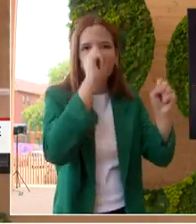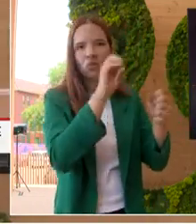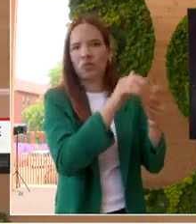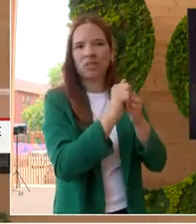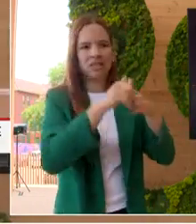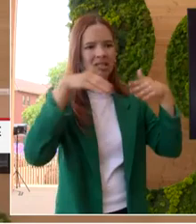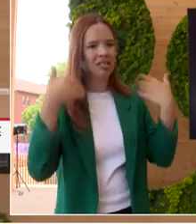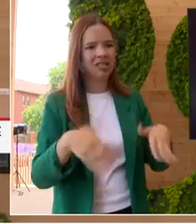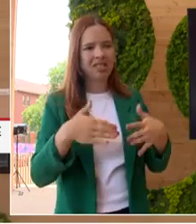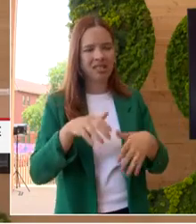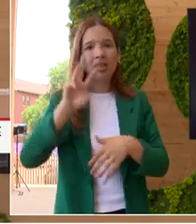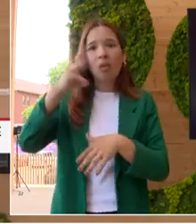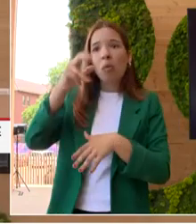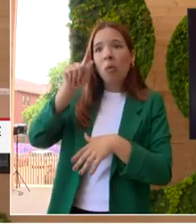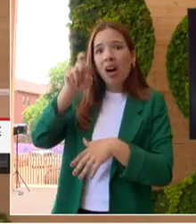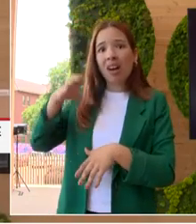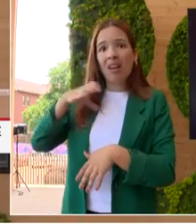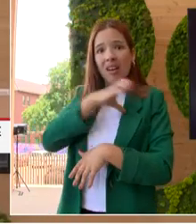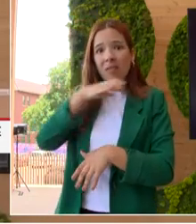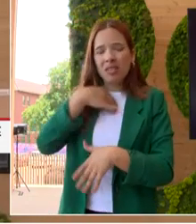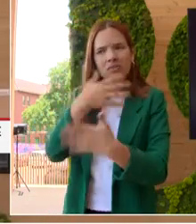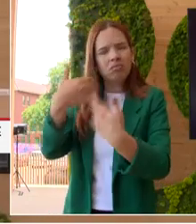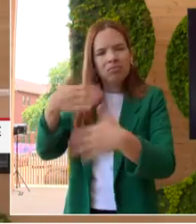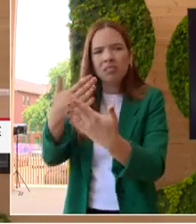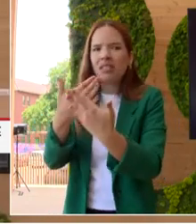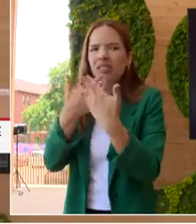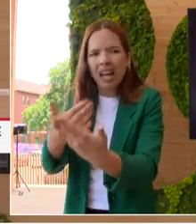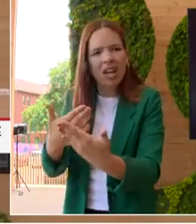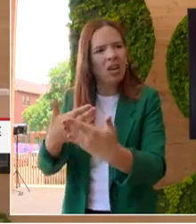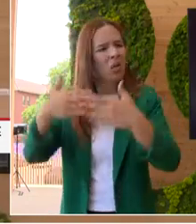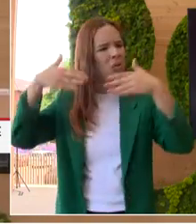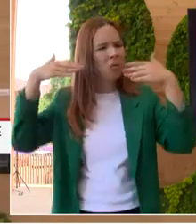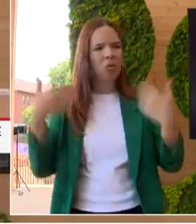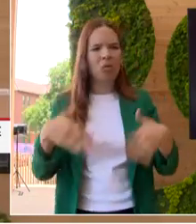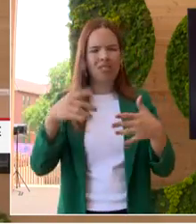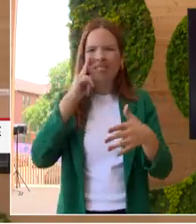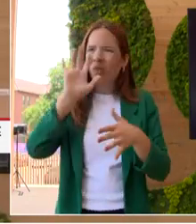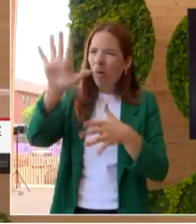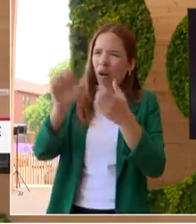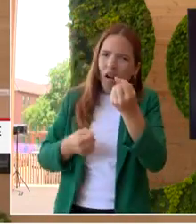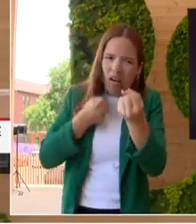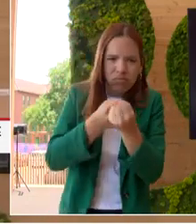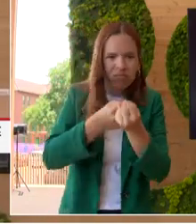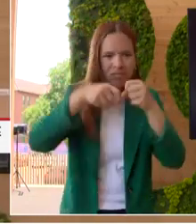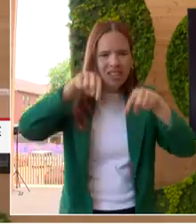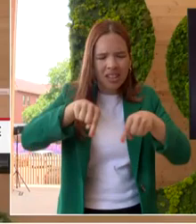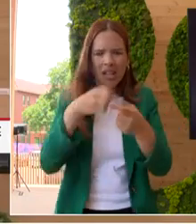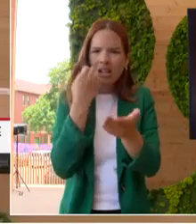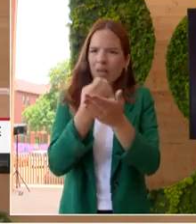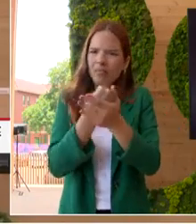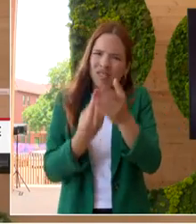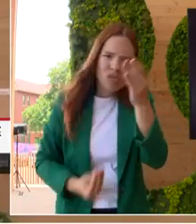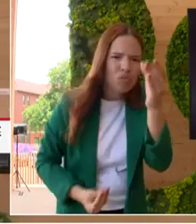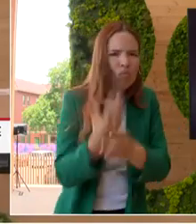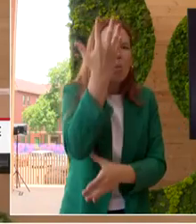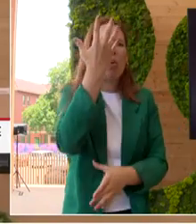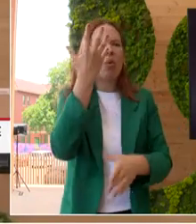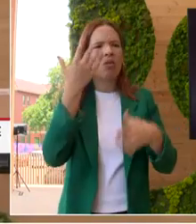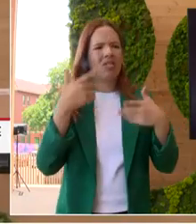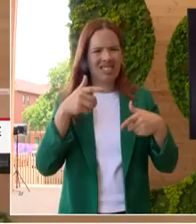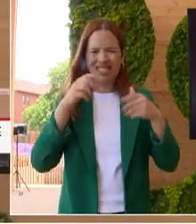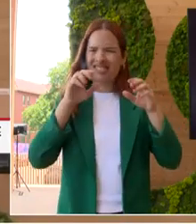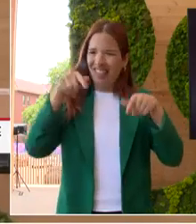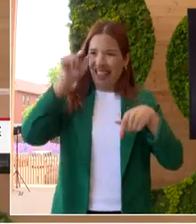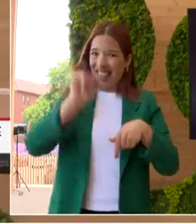and the ANC 8C members and Chair Adolfo, thank you for your support for community economic development and opportunity for the residents of